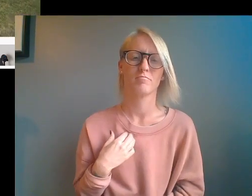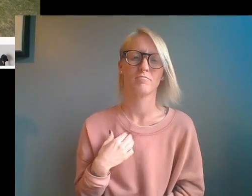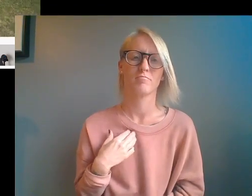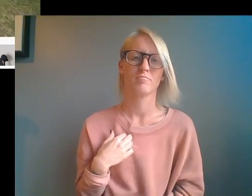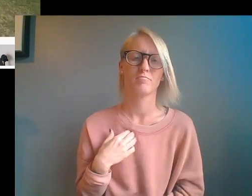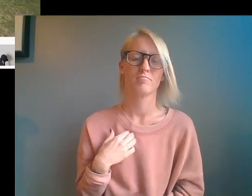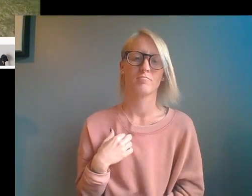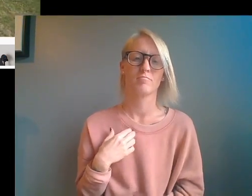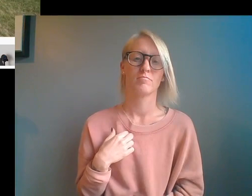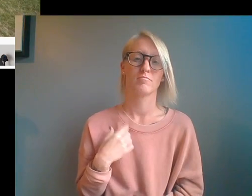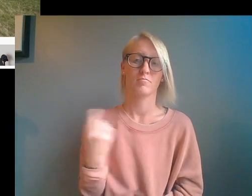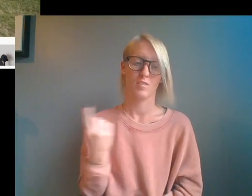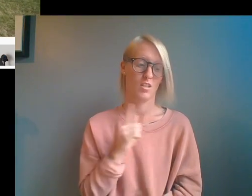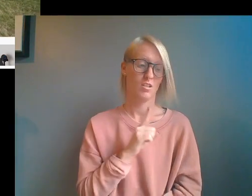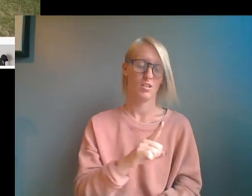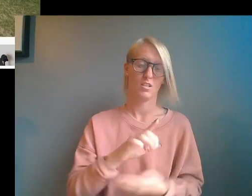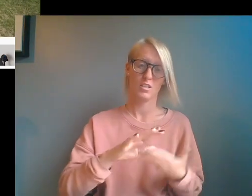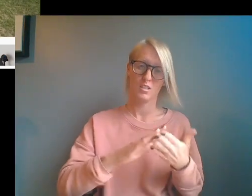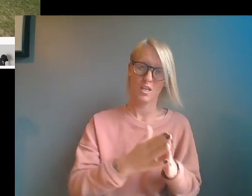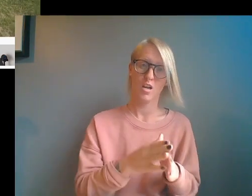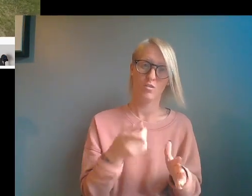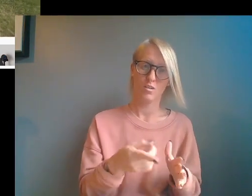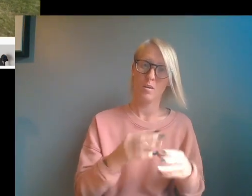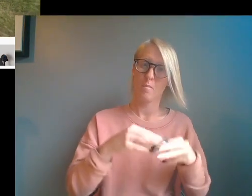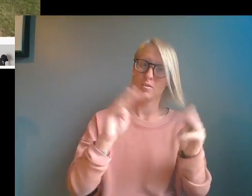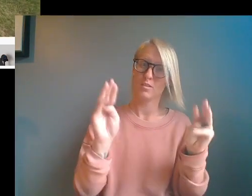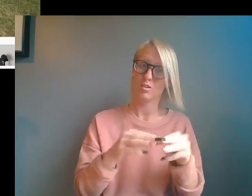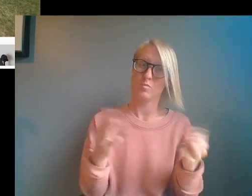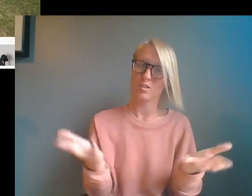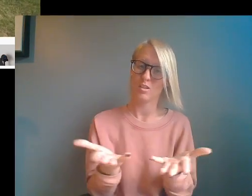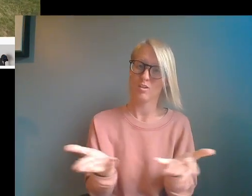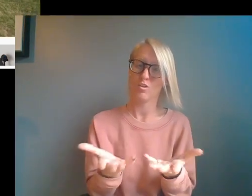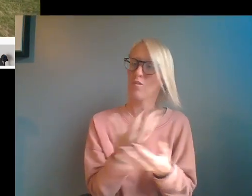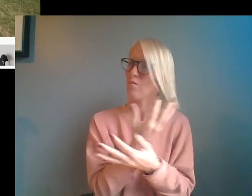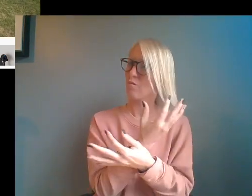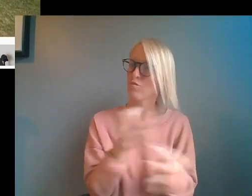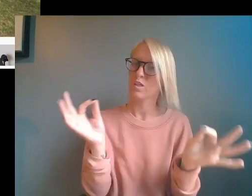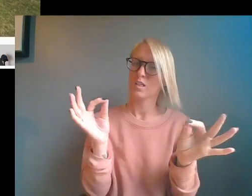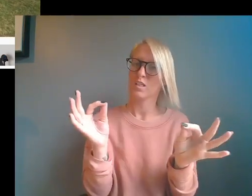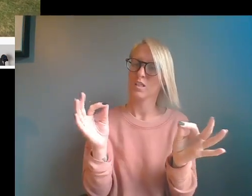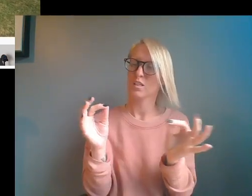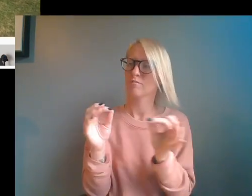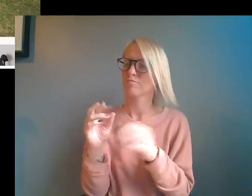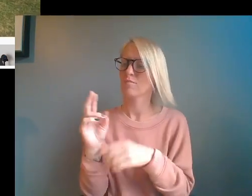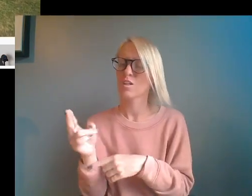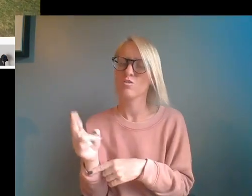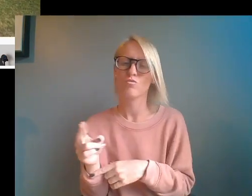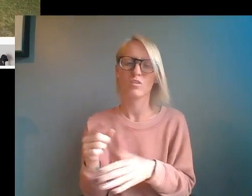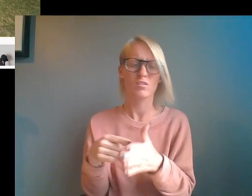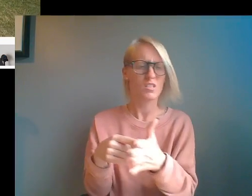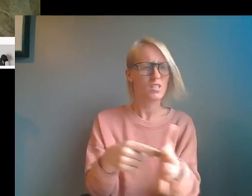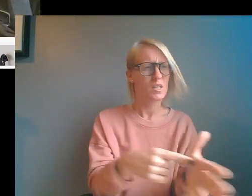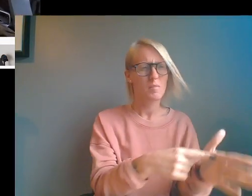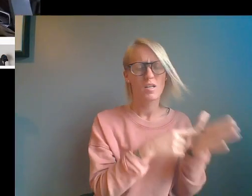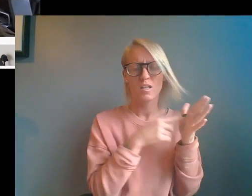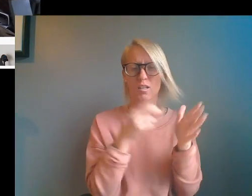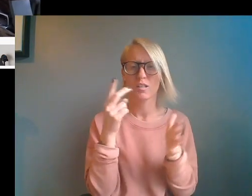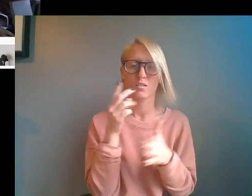On the way out of town, there's a museum here if you want to check it out. It's free, it has some exhibits, a little bit about Route 66, but it's a cool building to